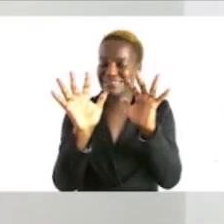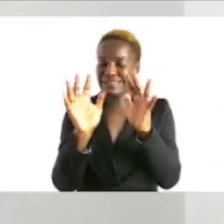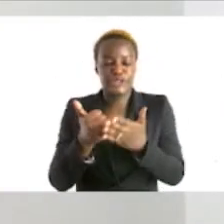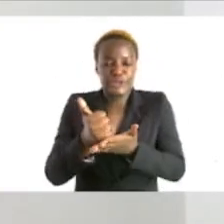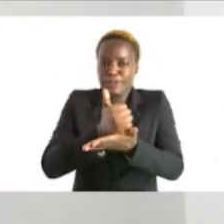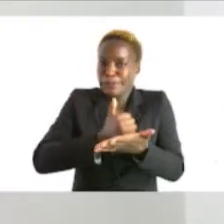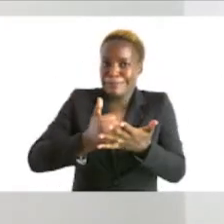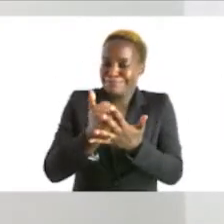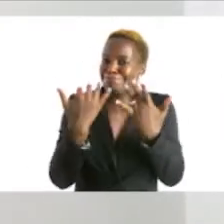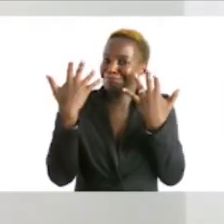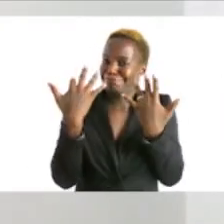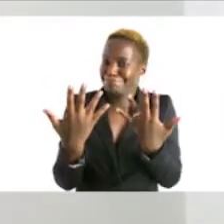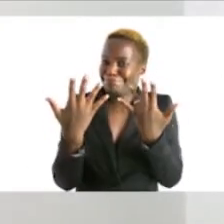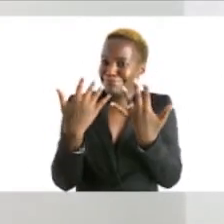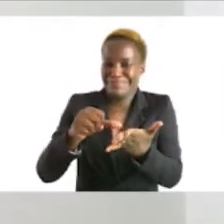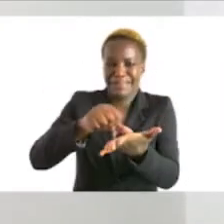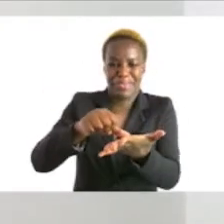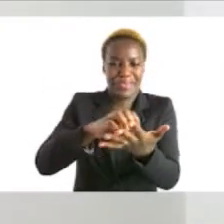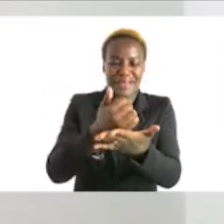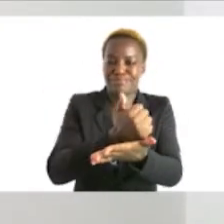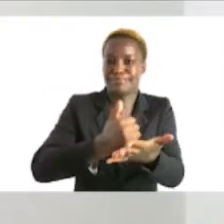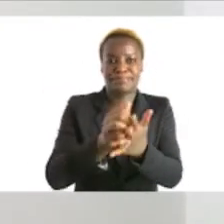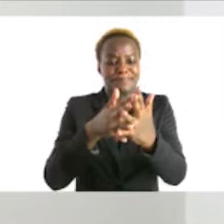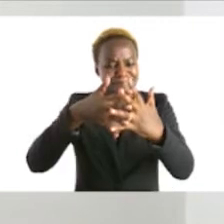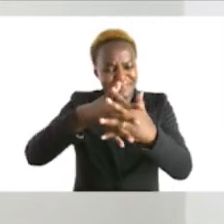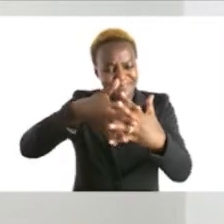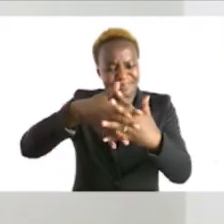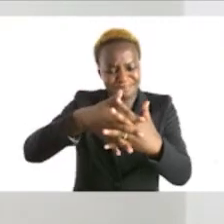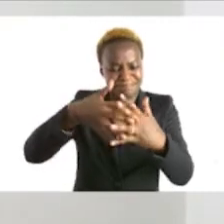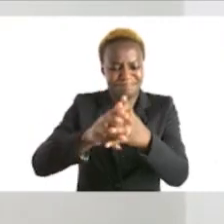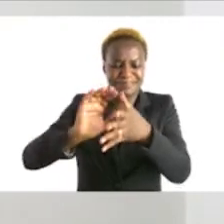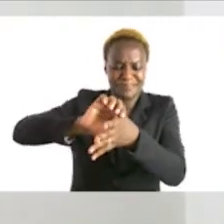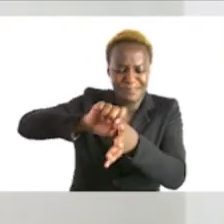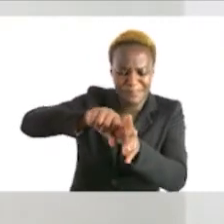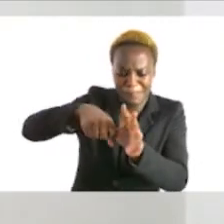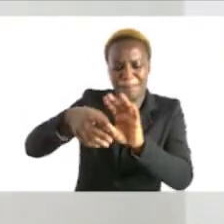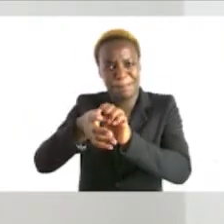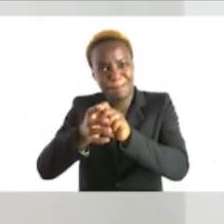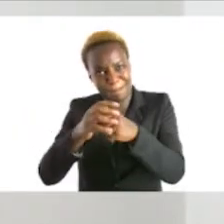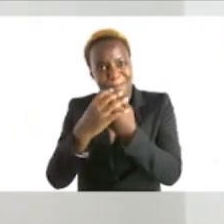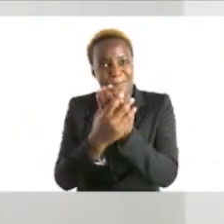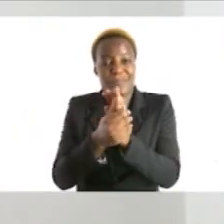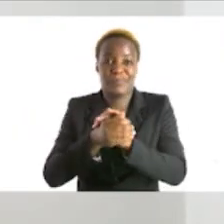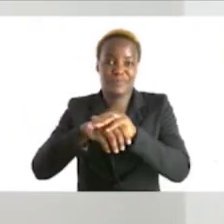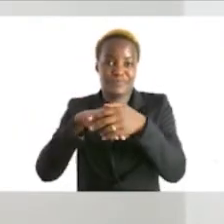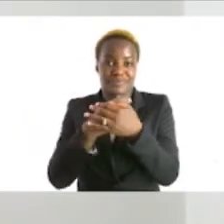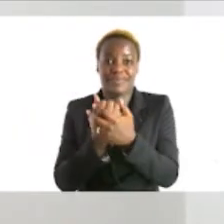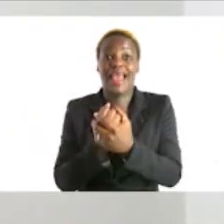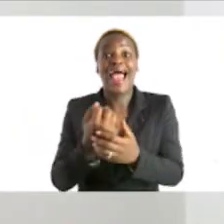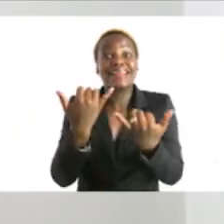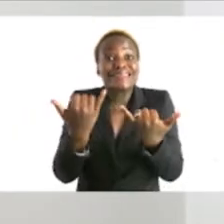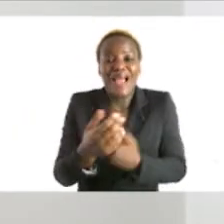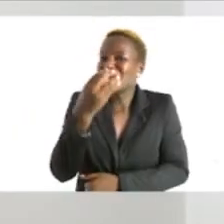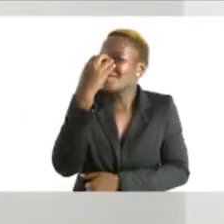the germs away between your fingers, around your thumbs as well. And now Soshi will come